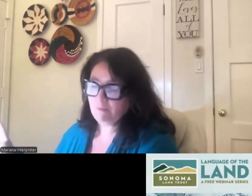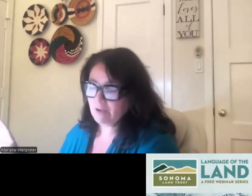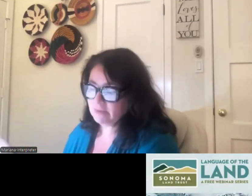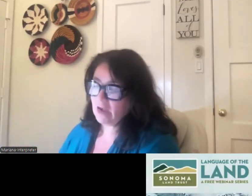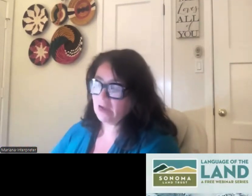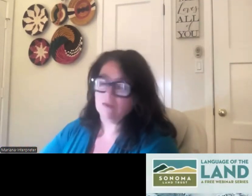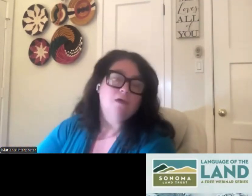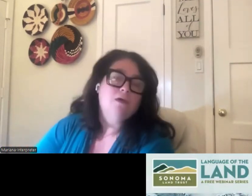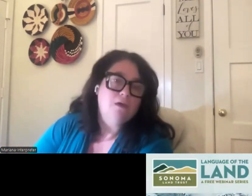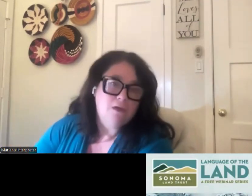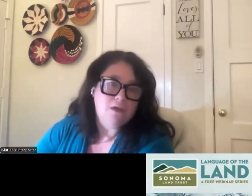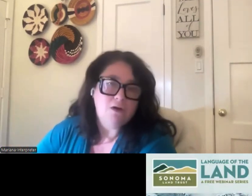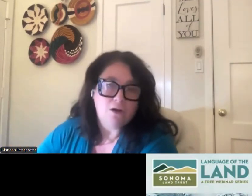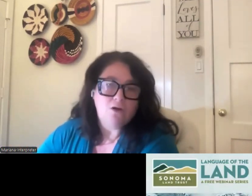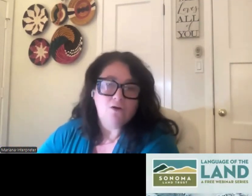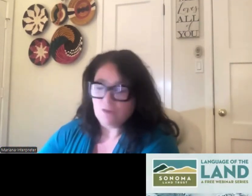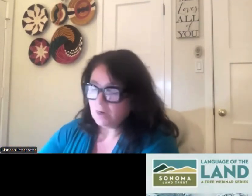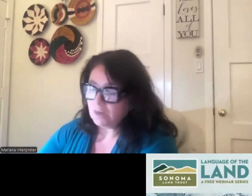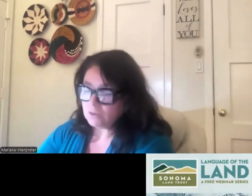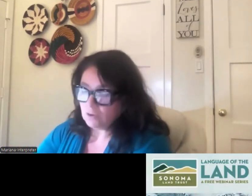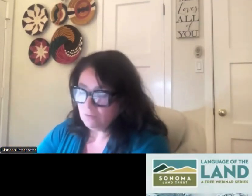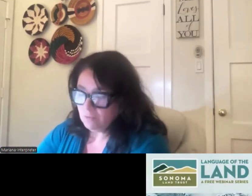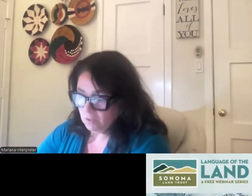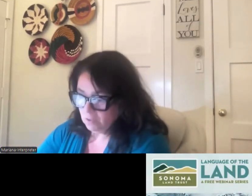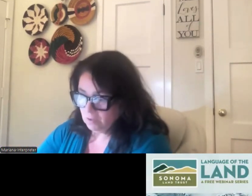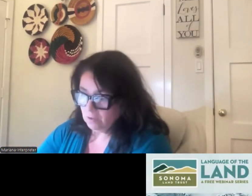say to folks, I recognize that, and